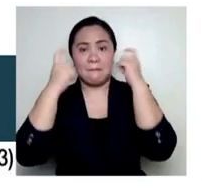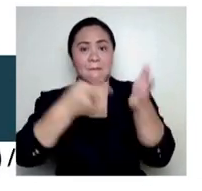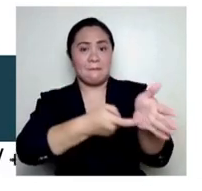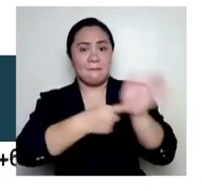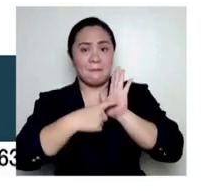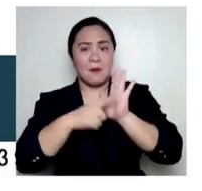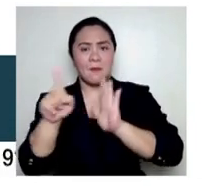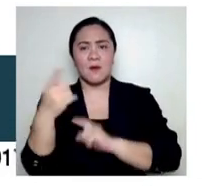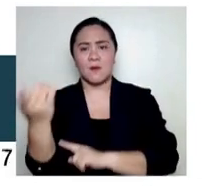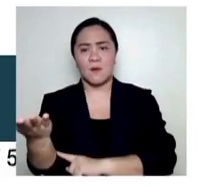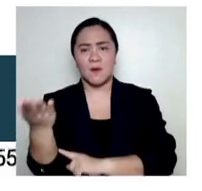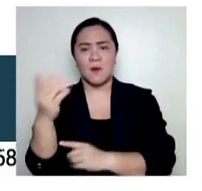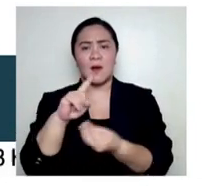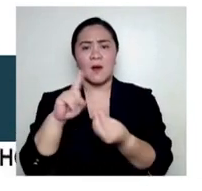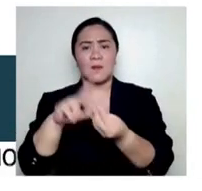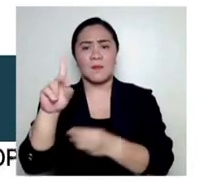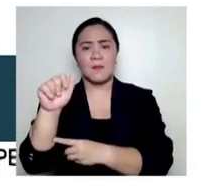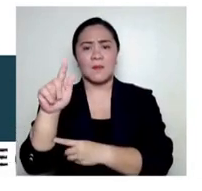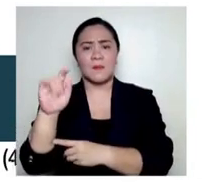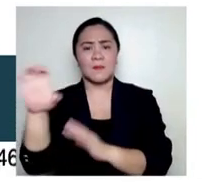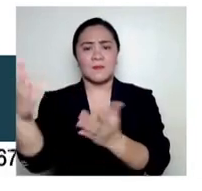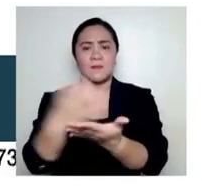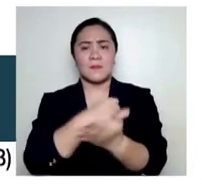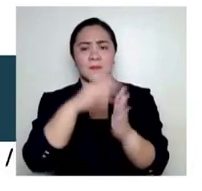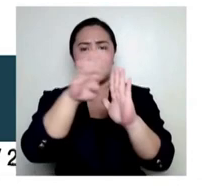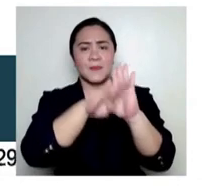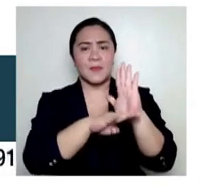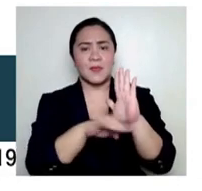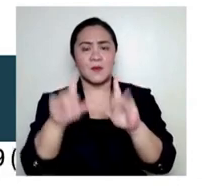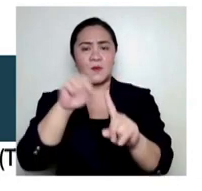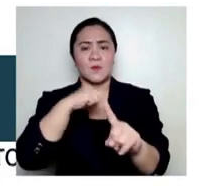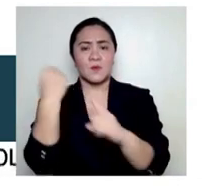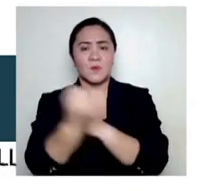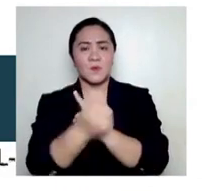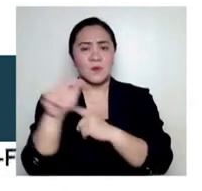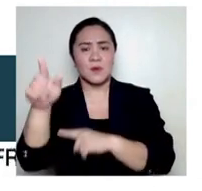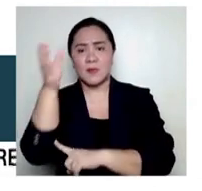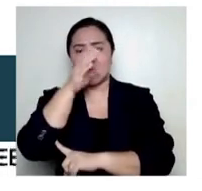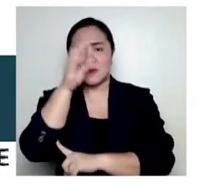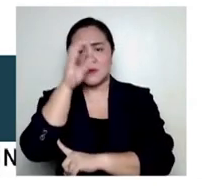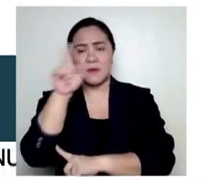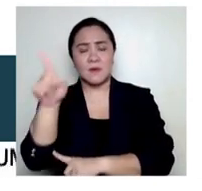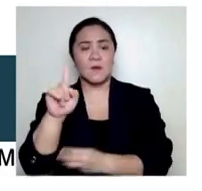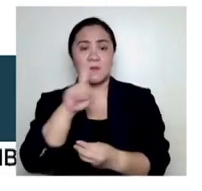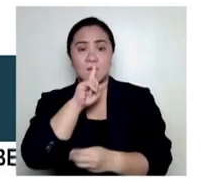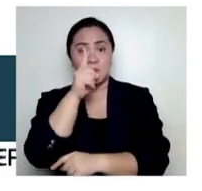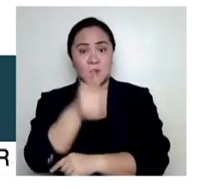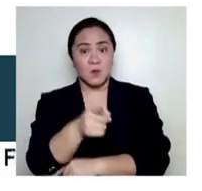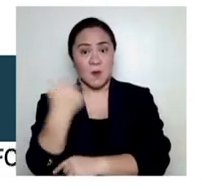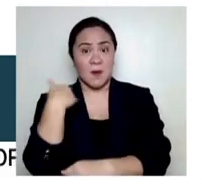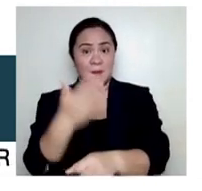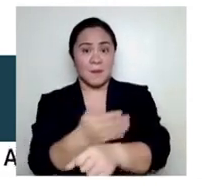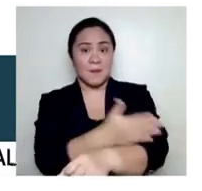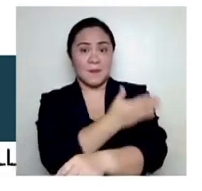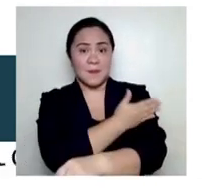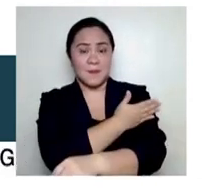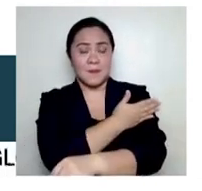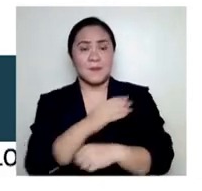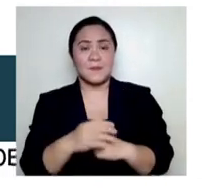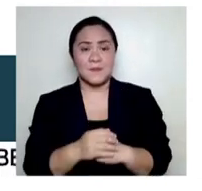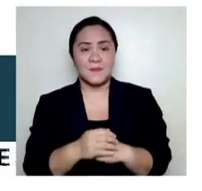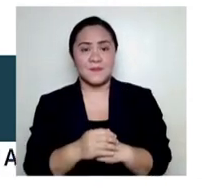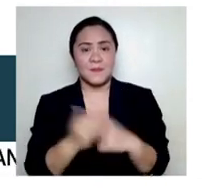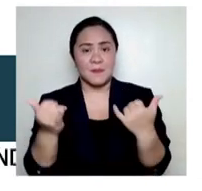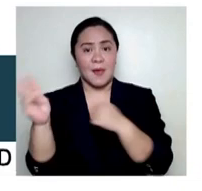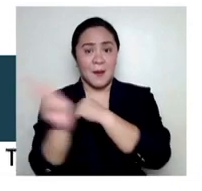your data telling you? Is the COVID situation there in Cebu really improved at this point that the province